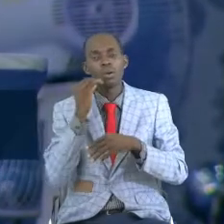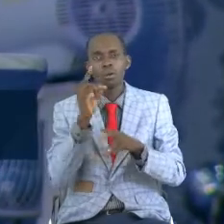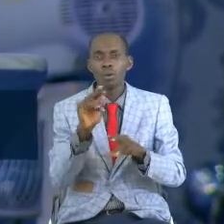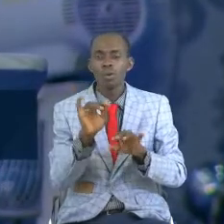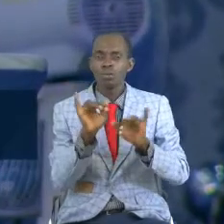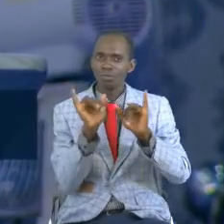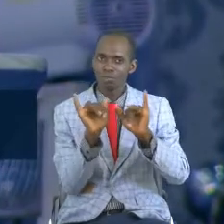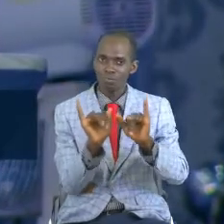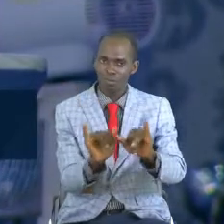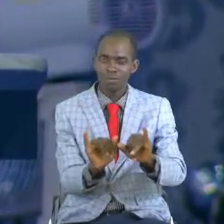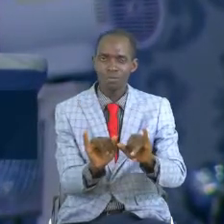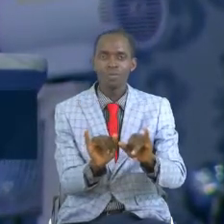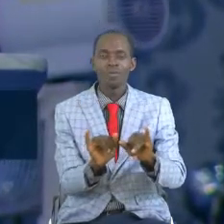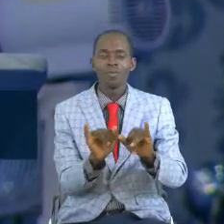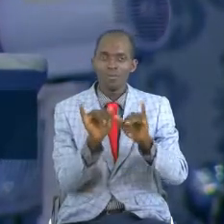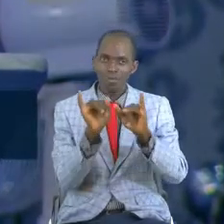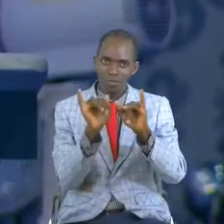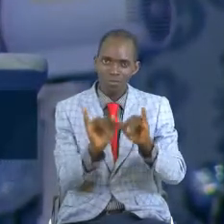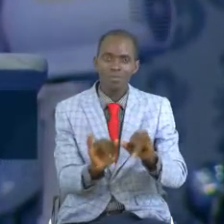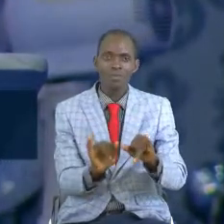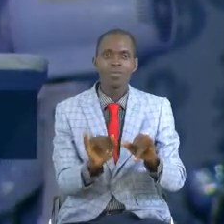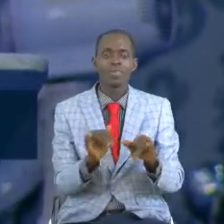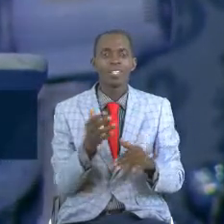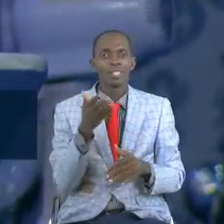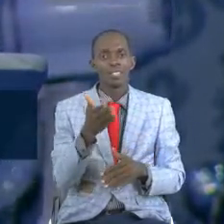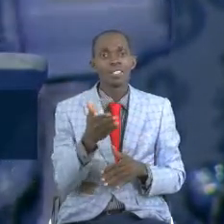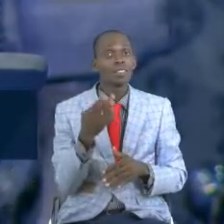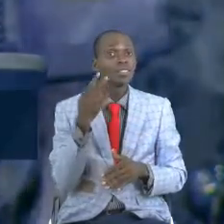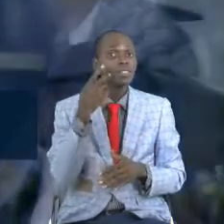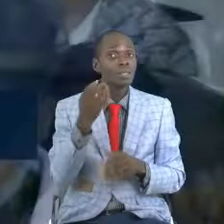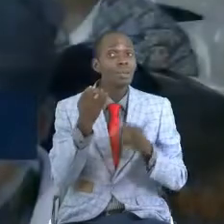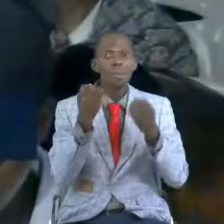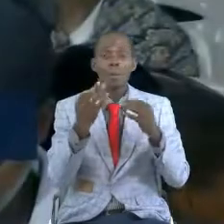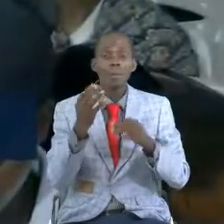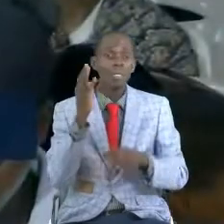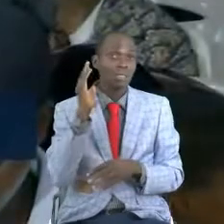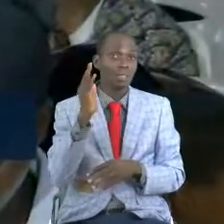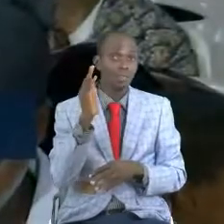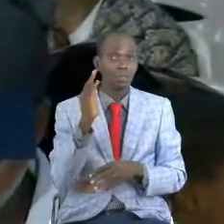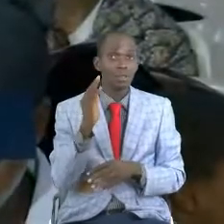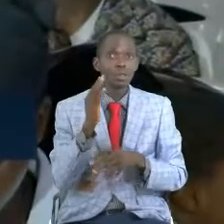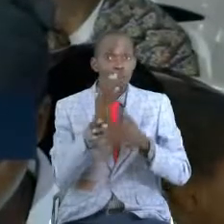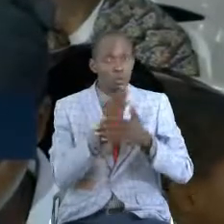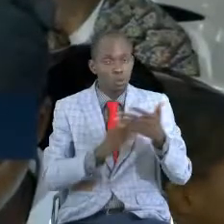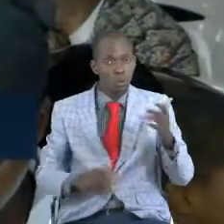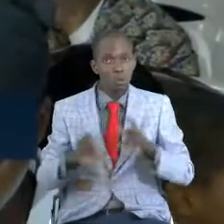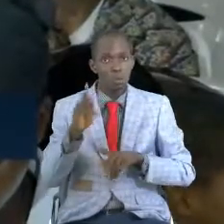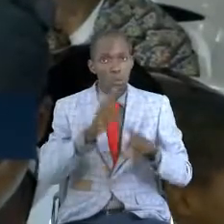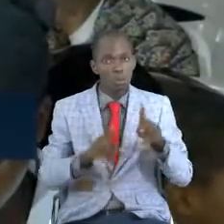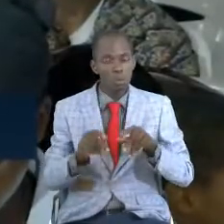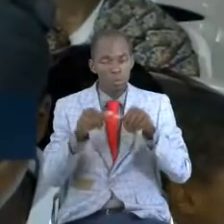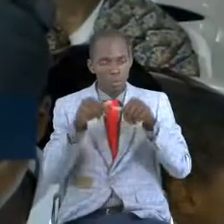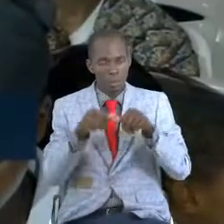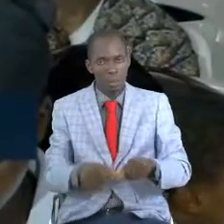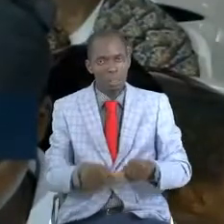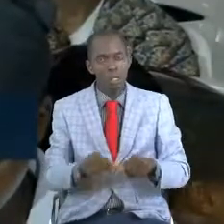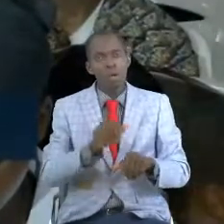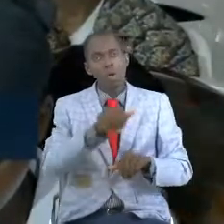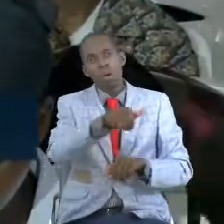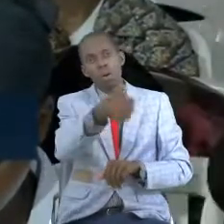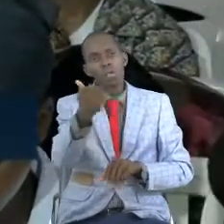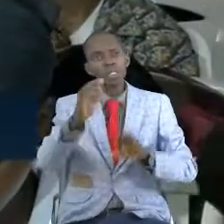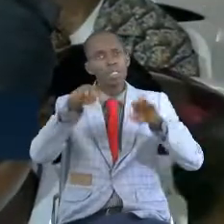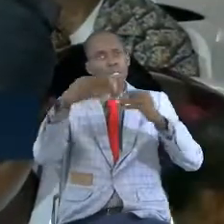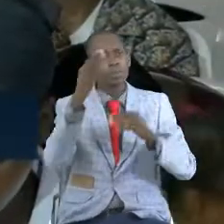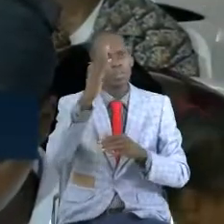has ministered, we have seen a case where while testimonies are going on, healings are taking place.